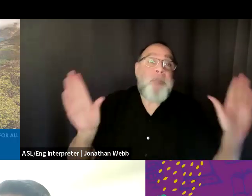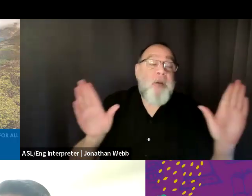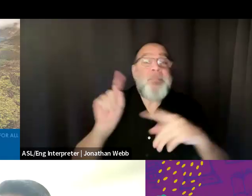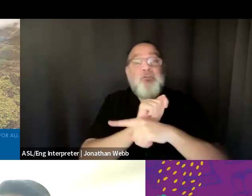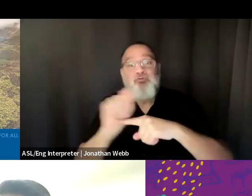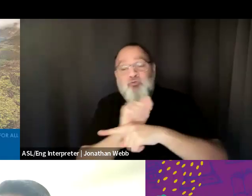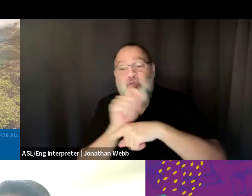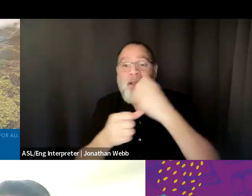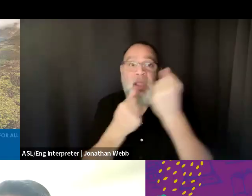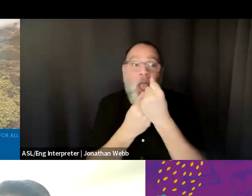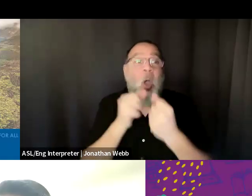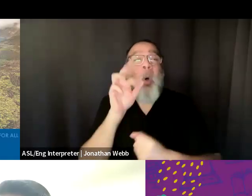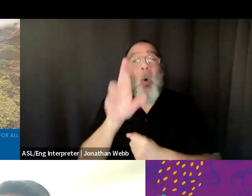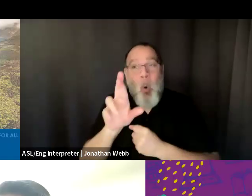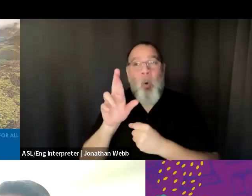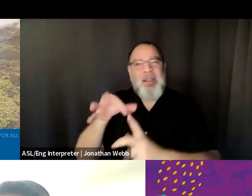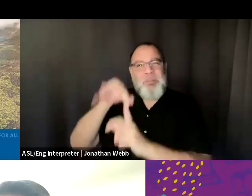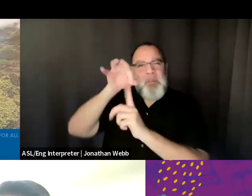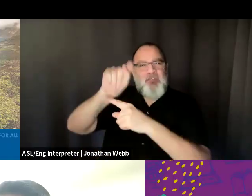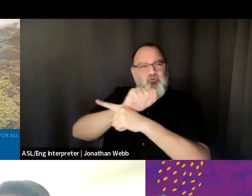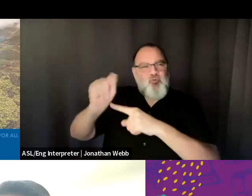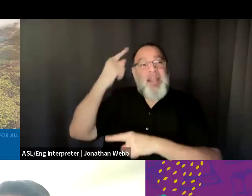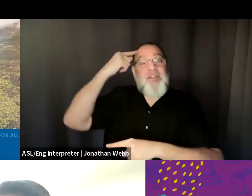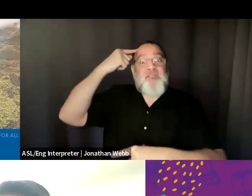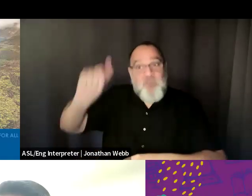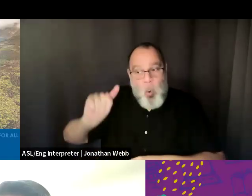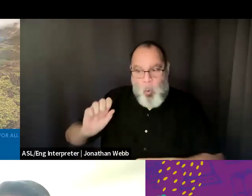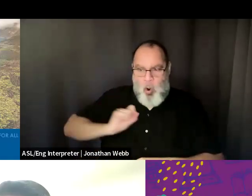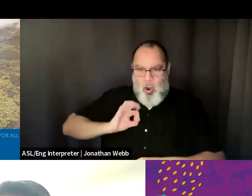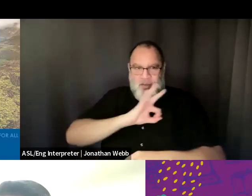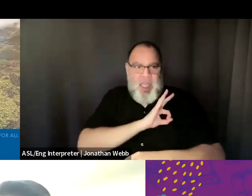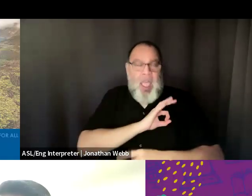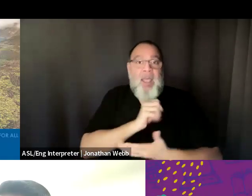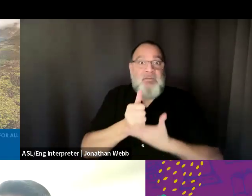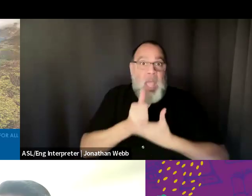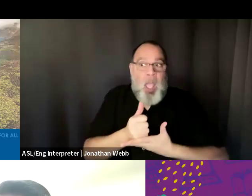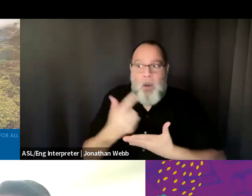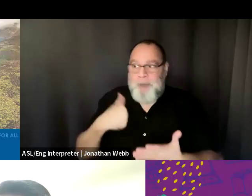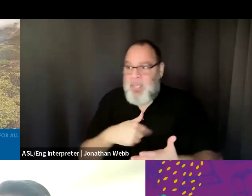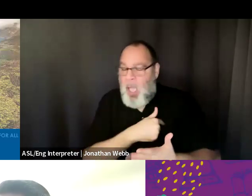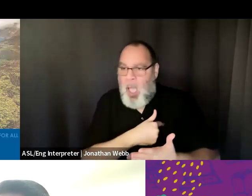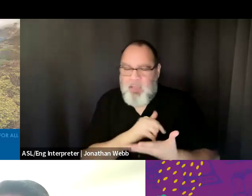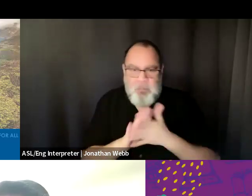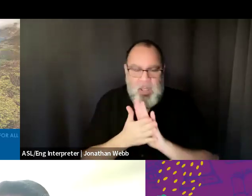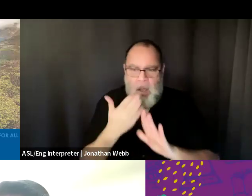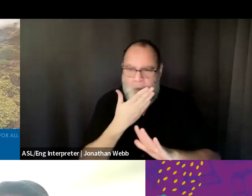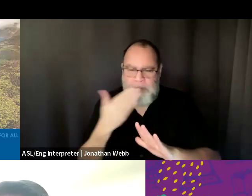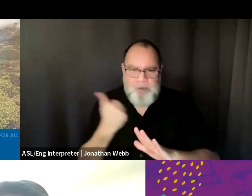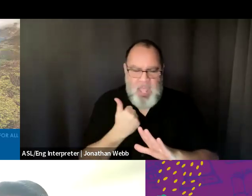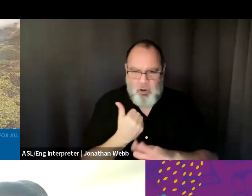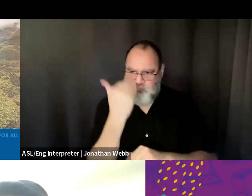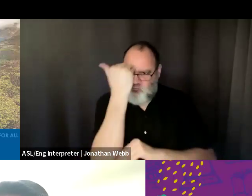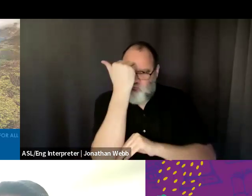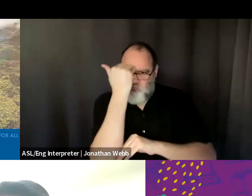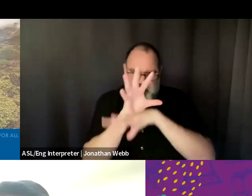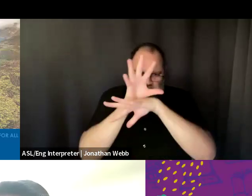support, or aimed at staff about how helping staff become better equipped at keeping up with all the technological